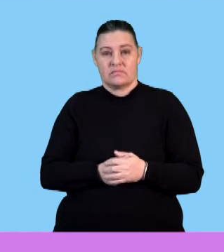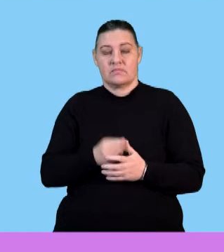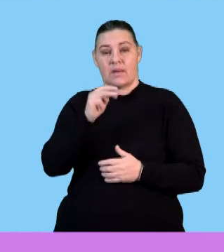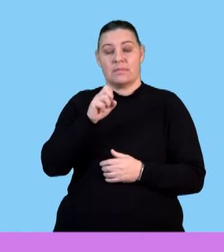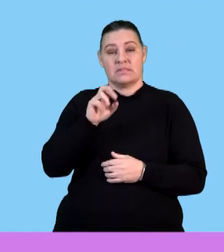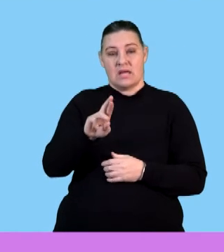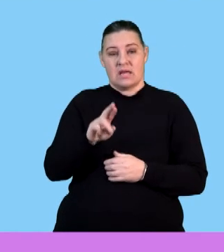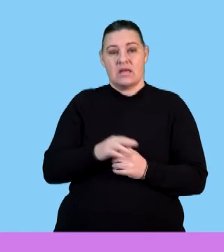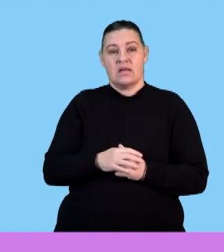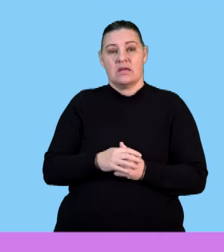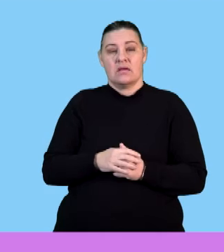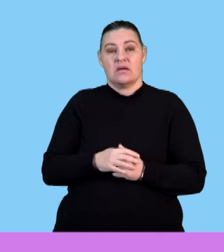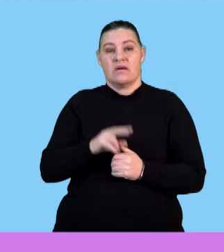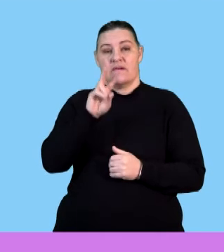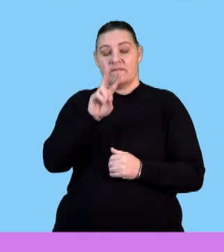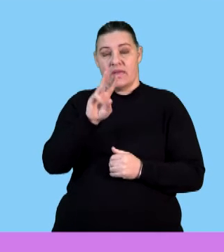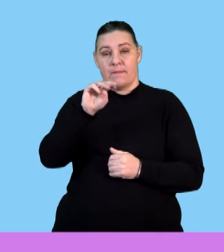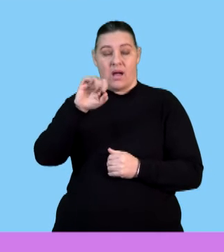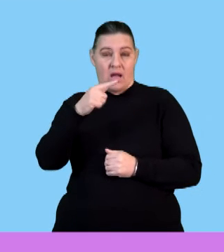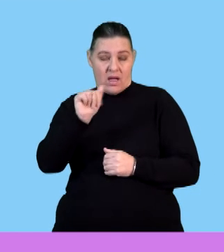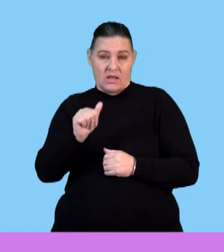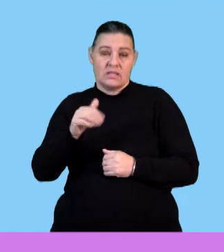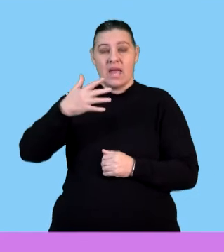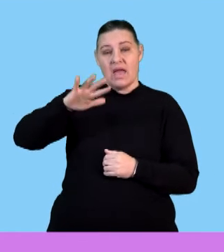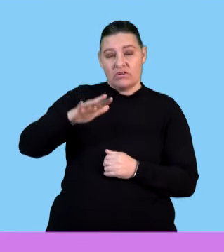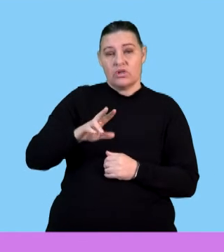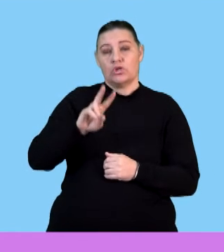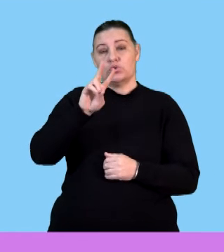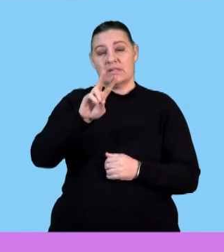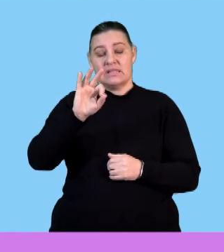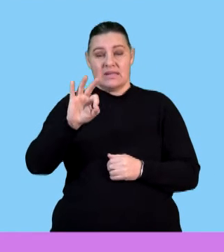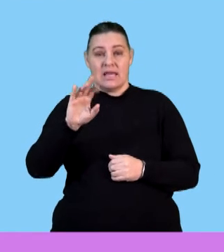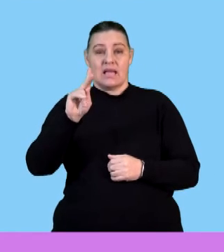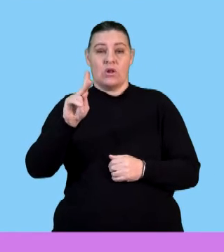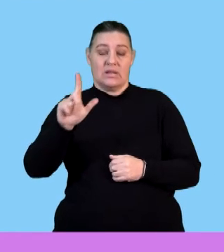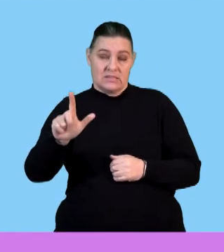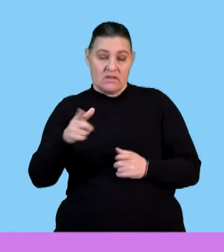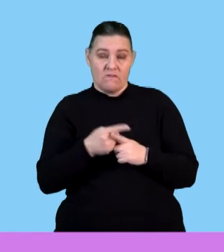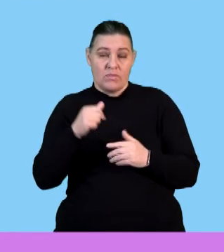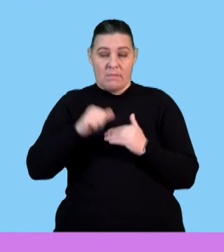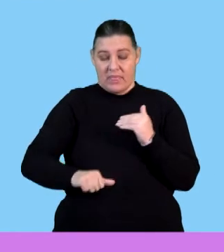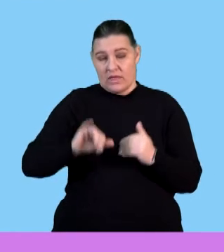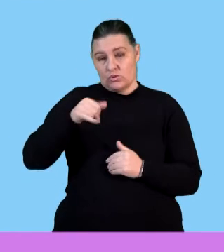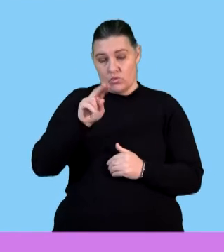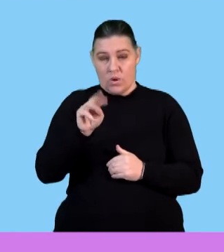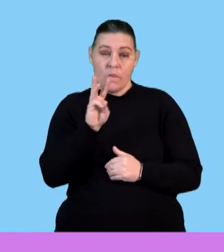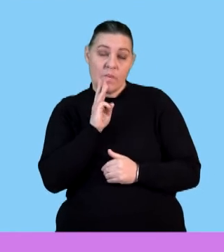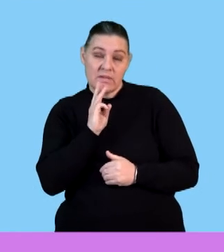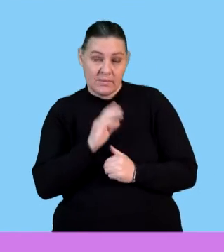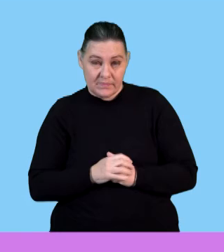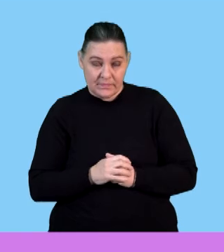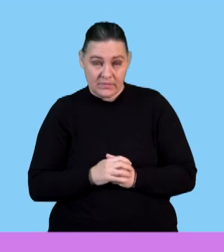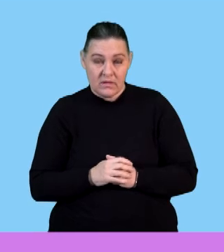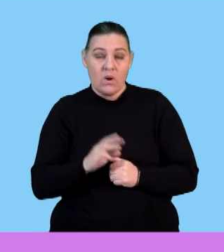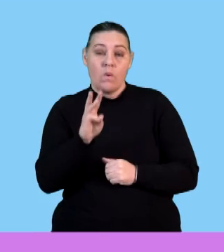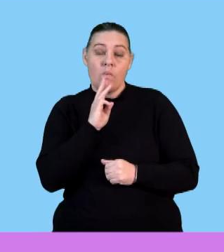Mr. V. Manga used an average of 23 kiloliters of water for the month of June. Use the